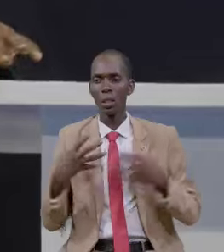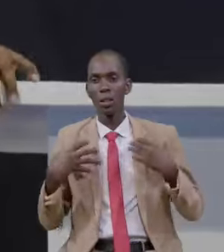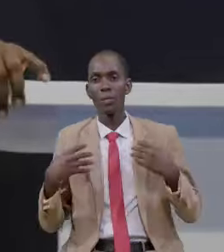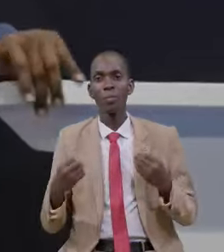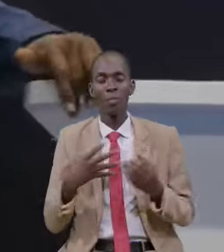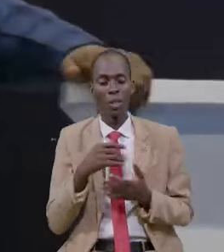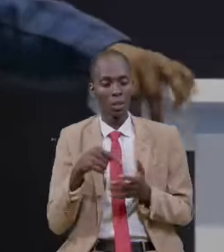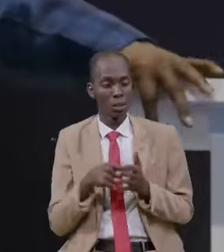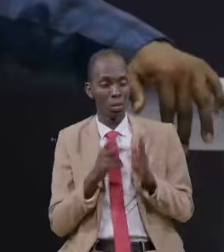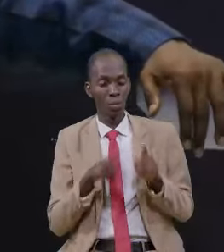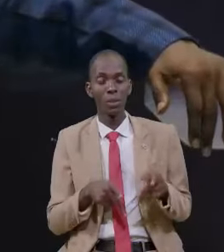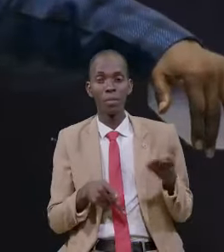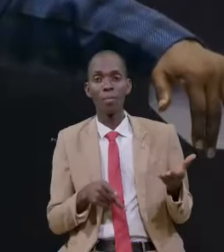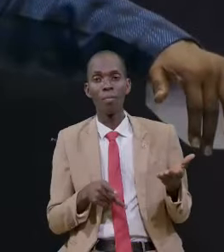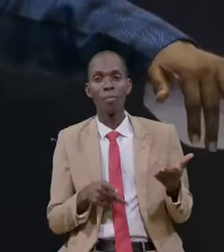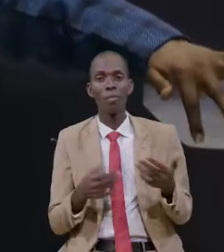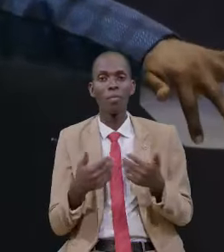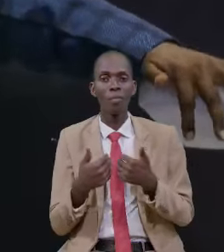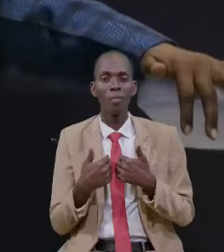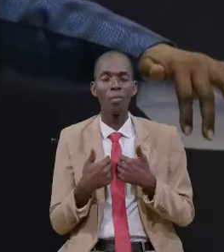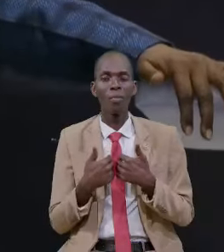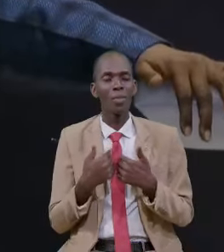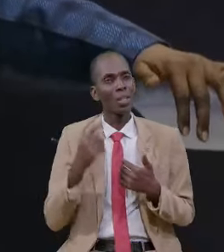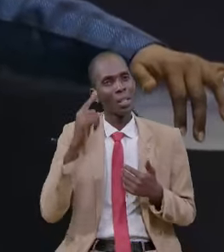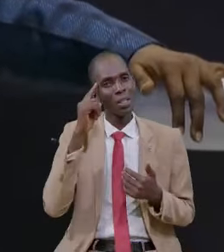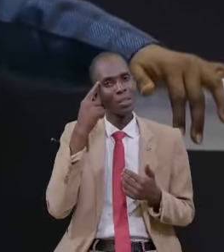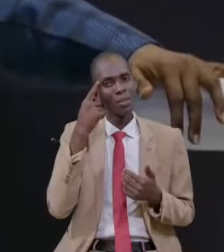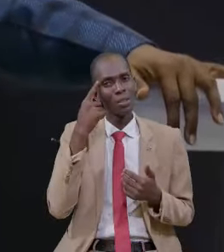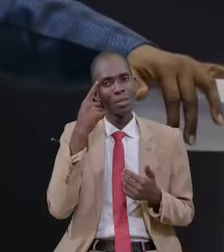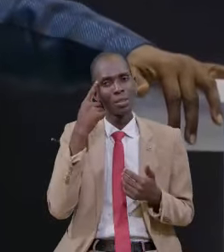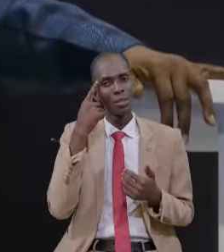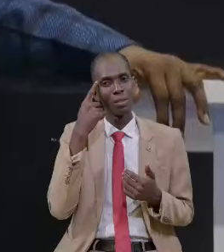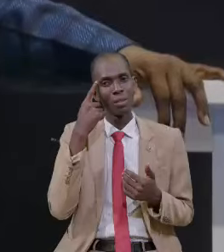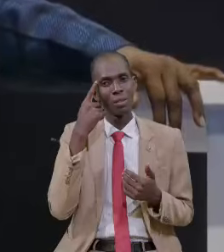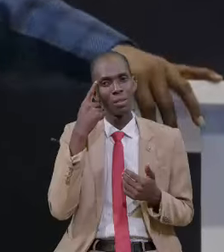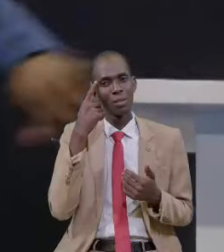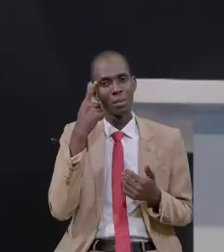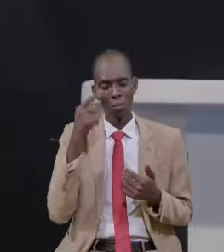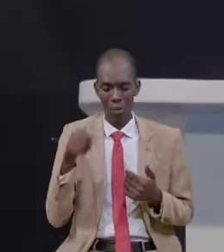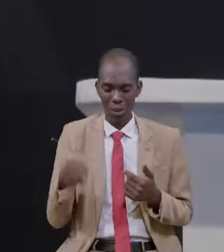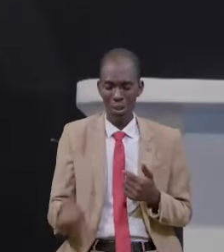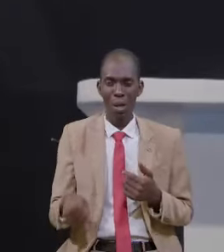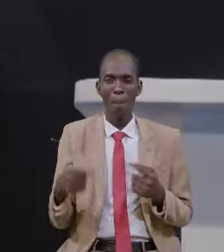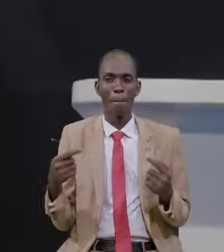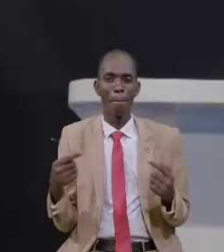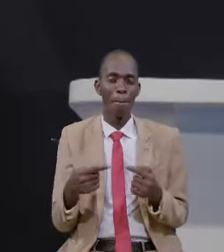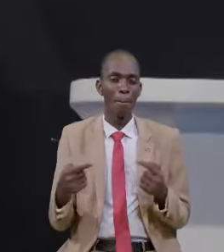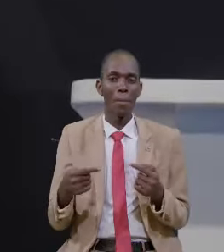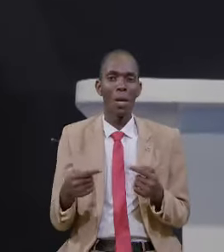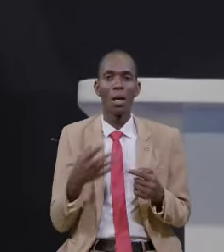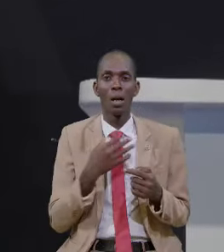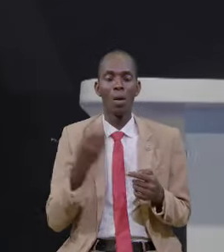fellow had, I think it was, you know, leg problem and was on the